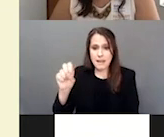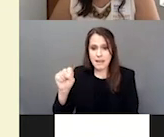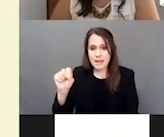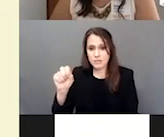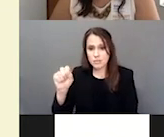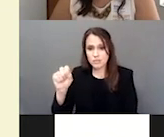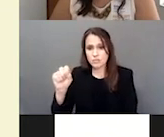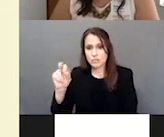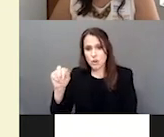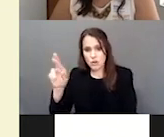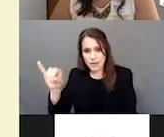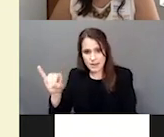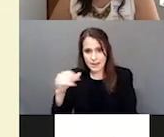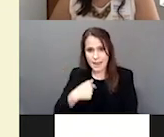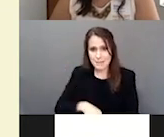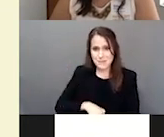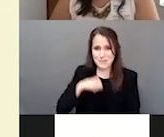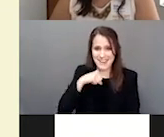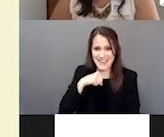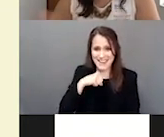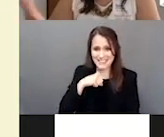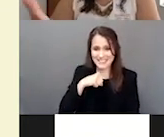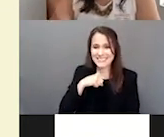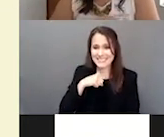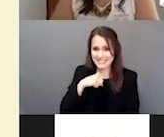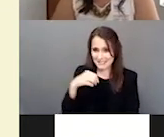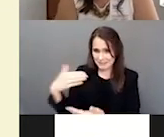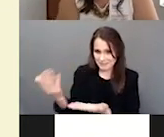I am very proud to have him